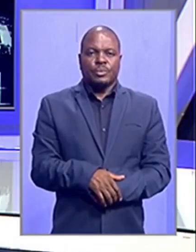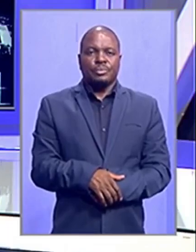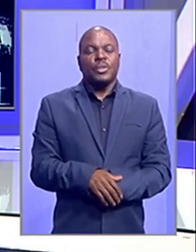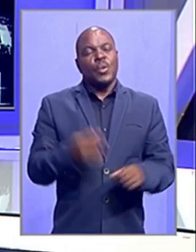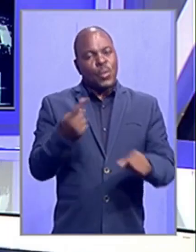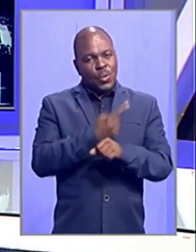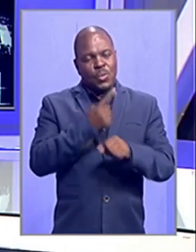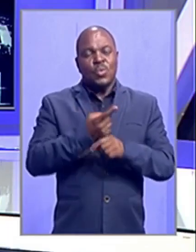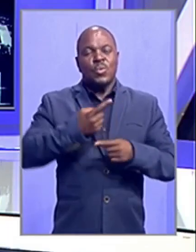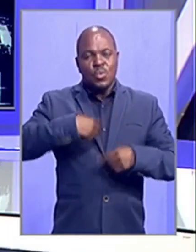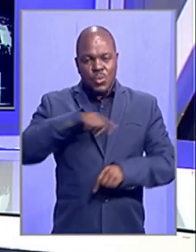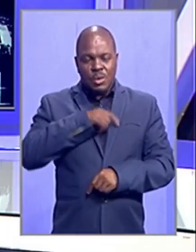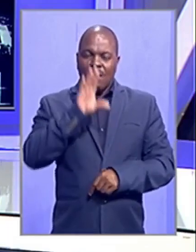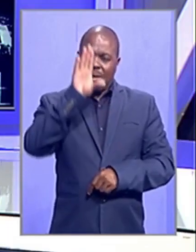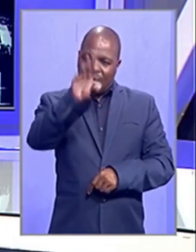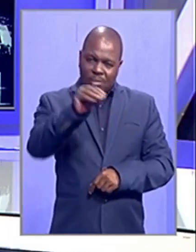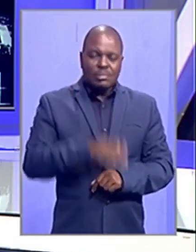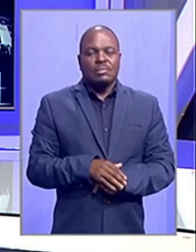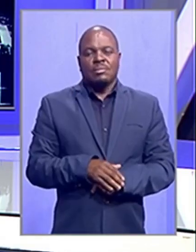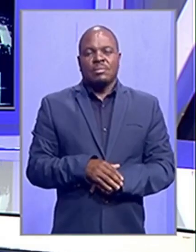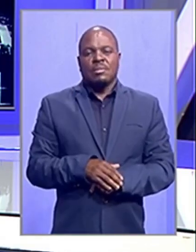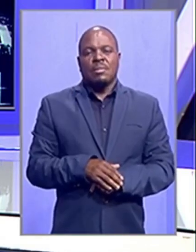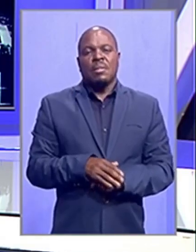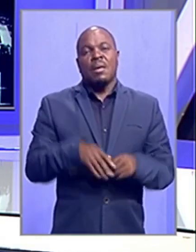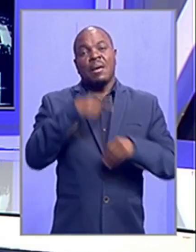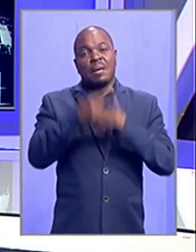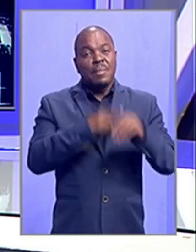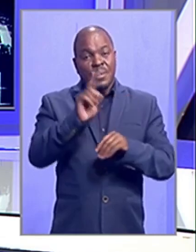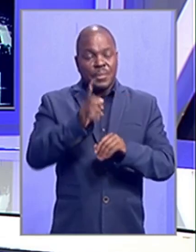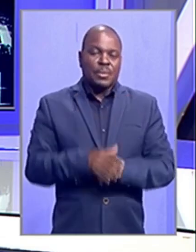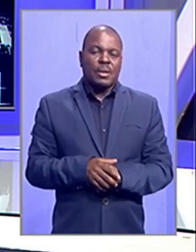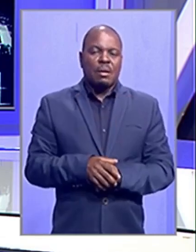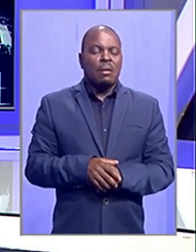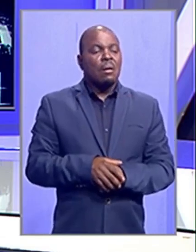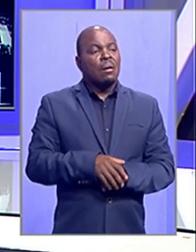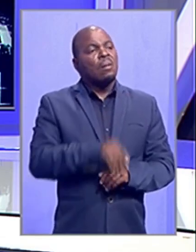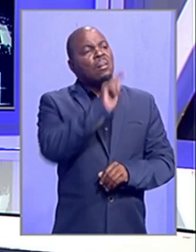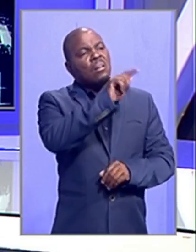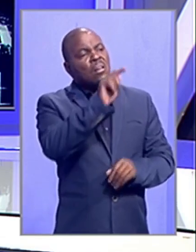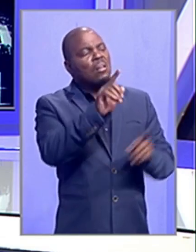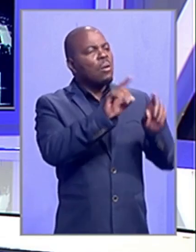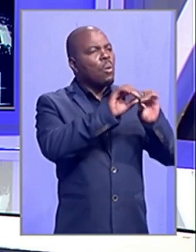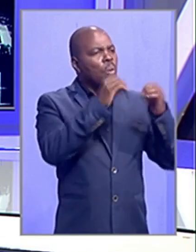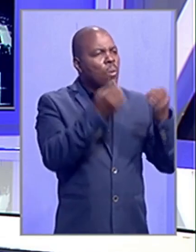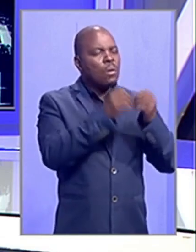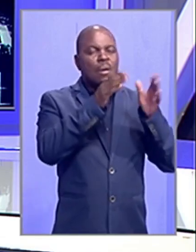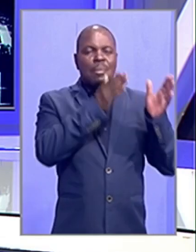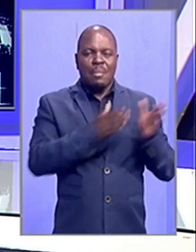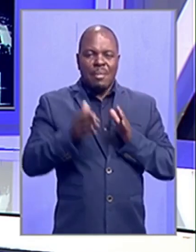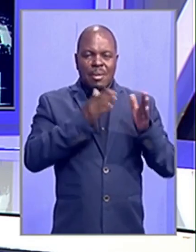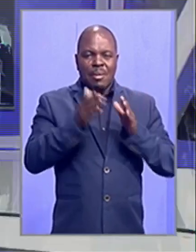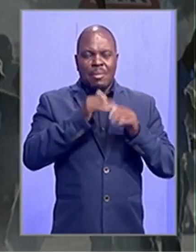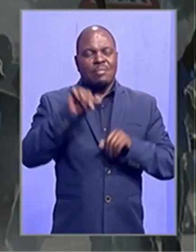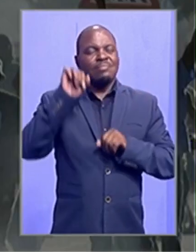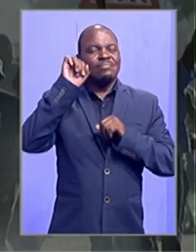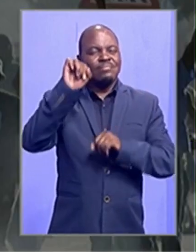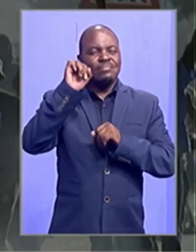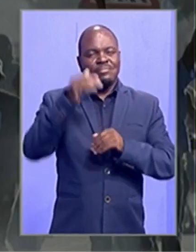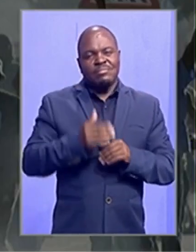Bjalo ka mehla re le kgopetše sa mafahleng a lena morago ga gore mekgatlo ya leago e rulaganye megwanto ya